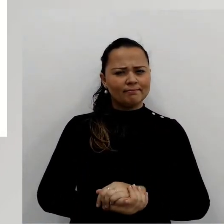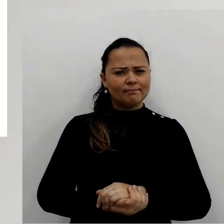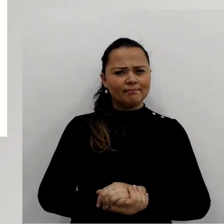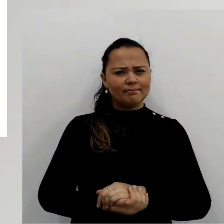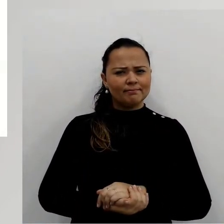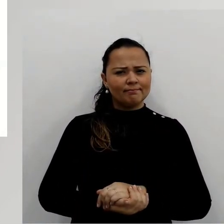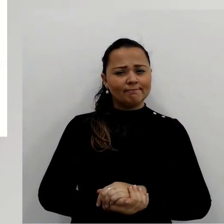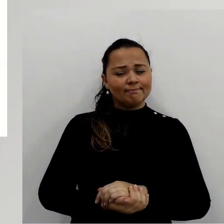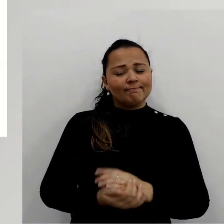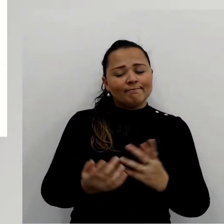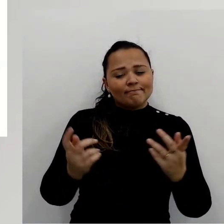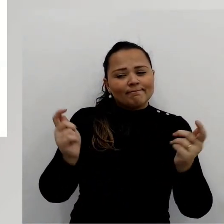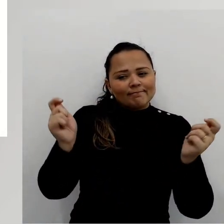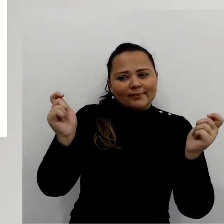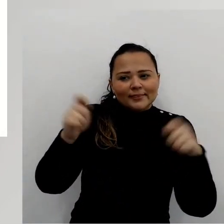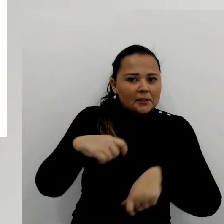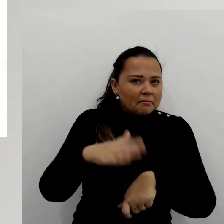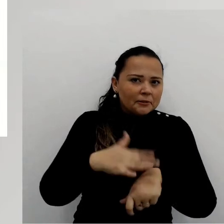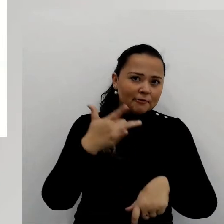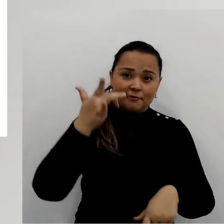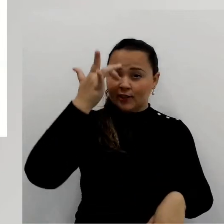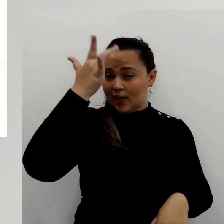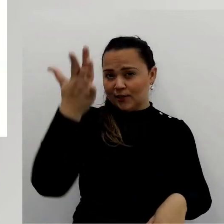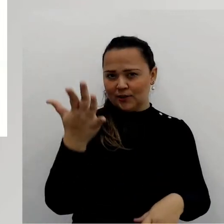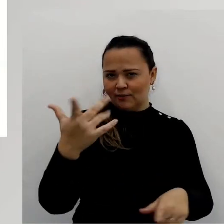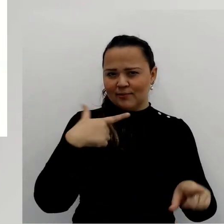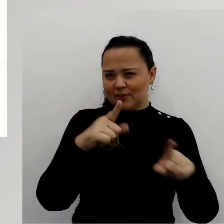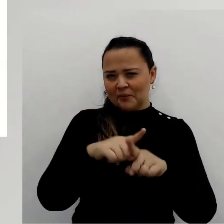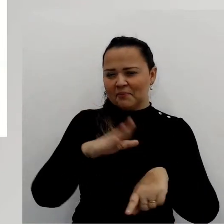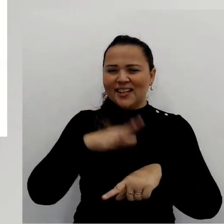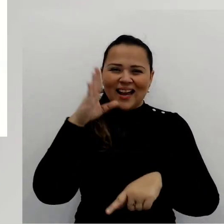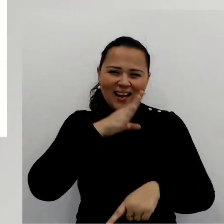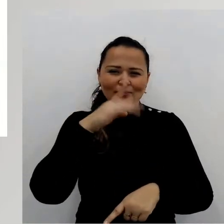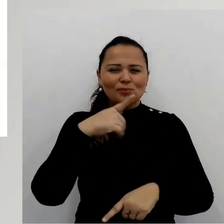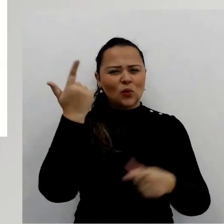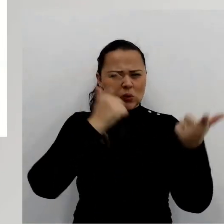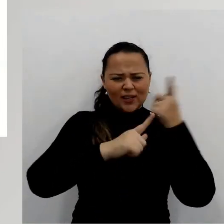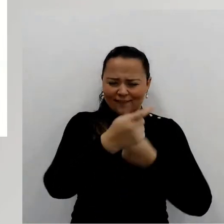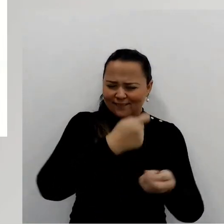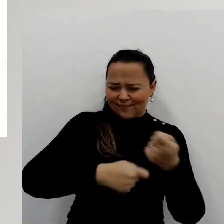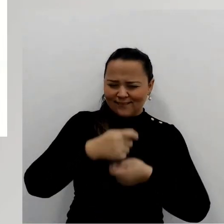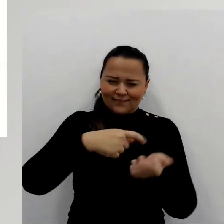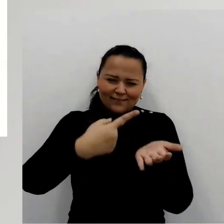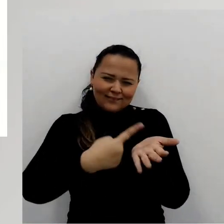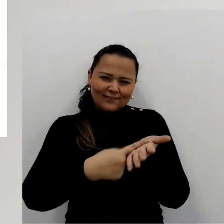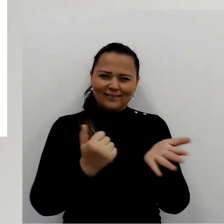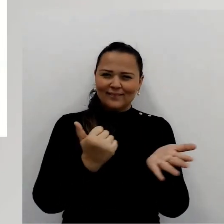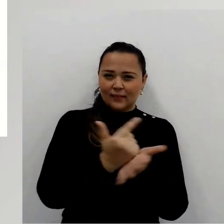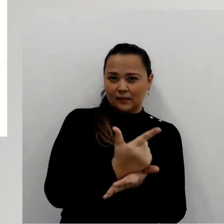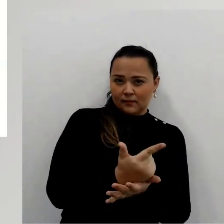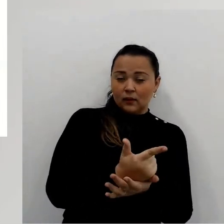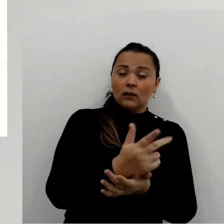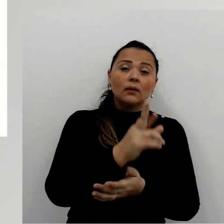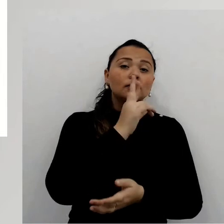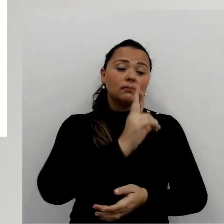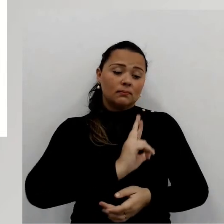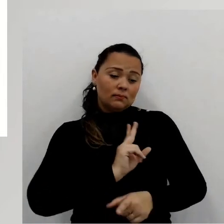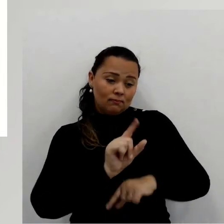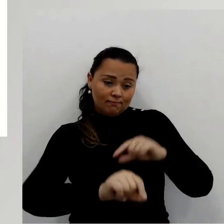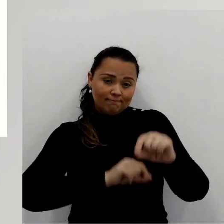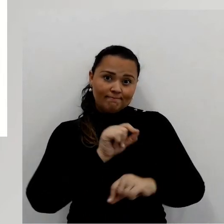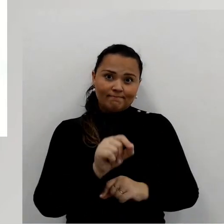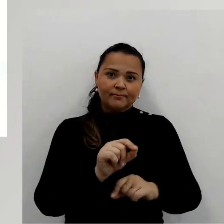easier to do business, or quicker to do business, if you will. As a result, as I said before, it actually allows you also